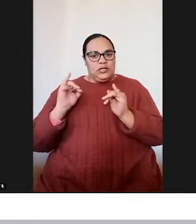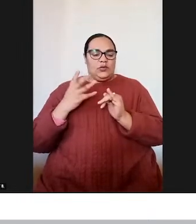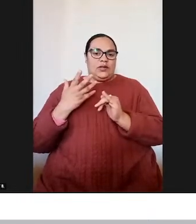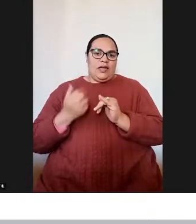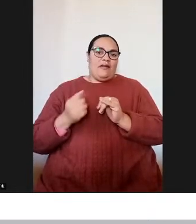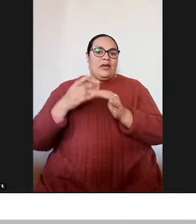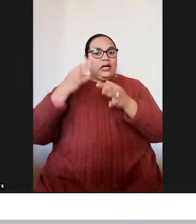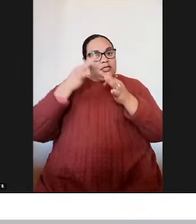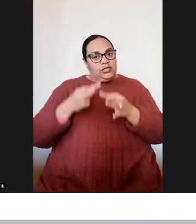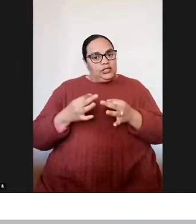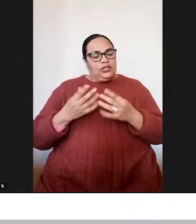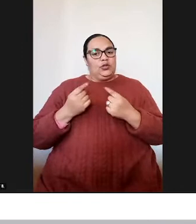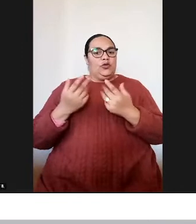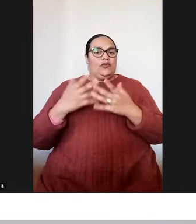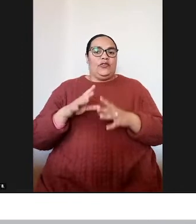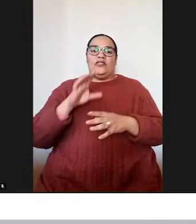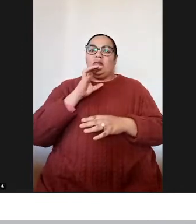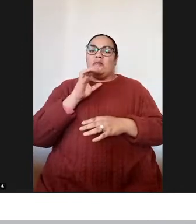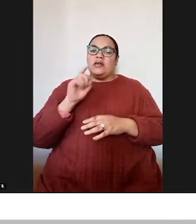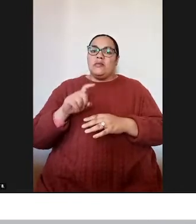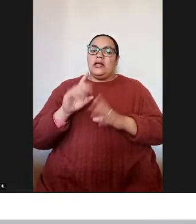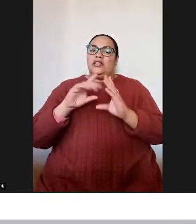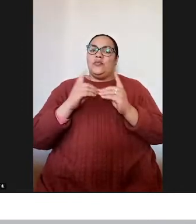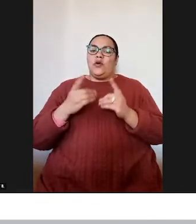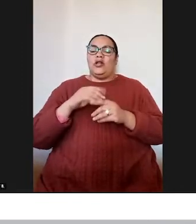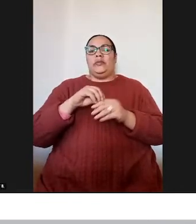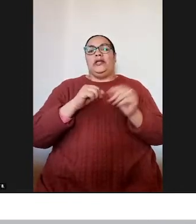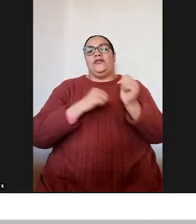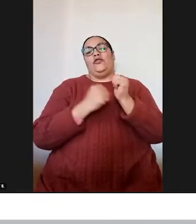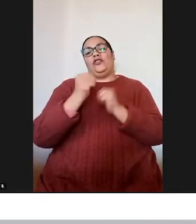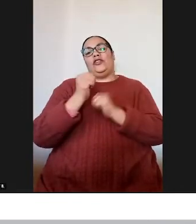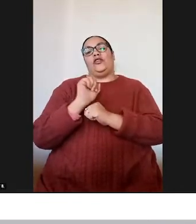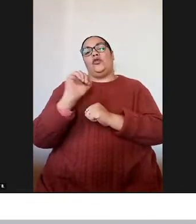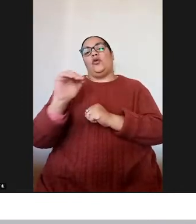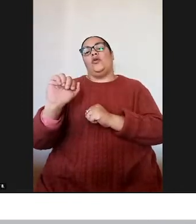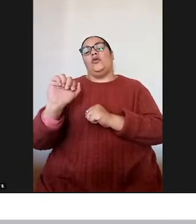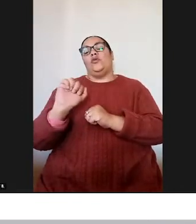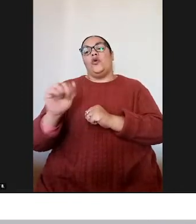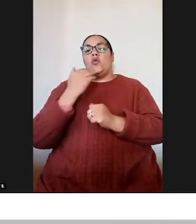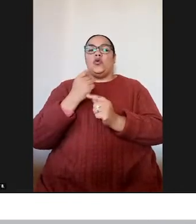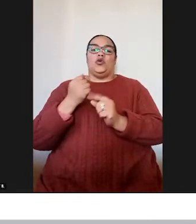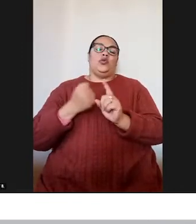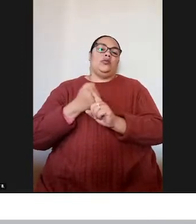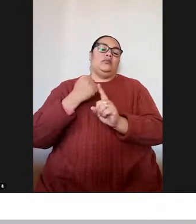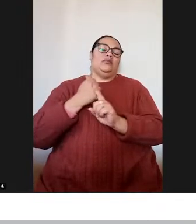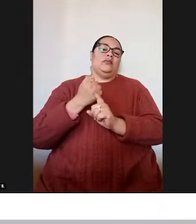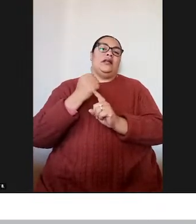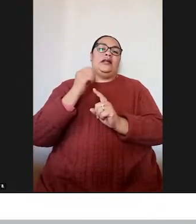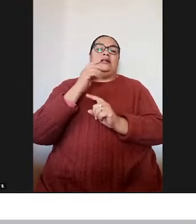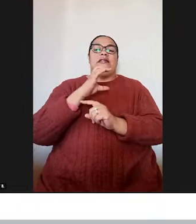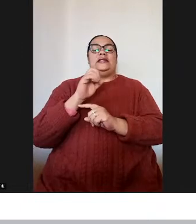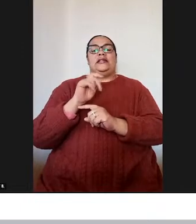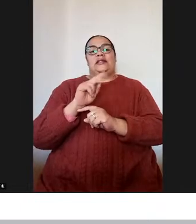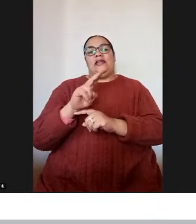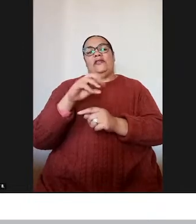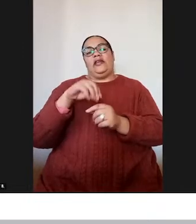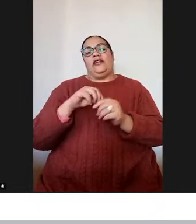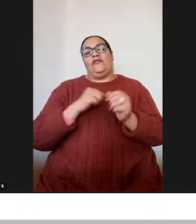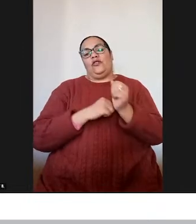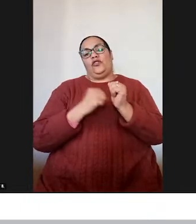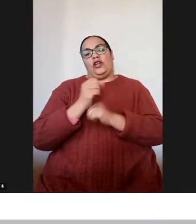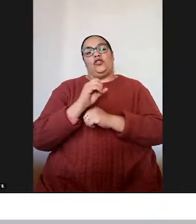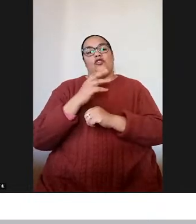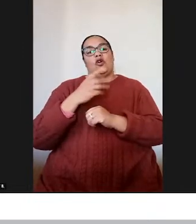Decision has been made that it should be Department of Infrastructure who drives the CCTV infrastructure. So we're trying